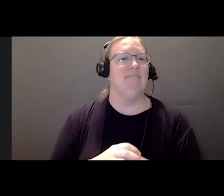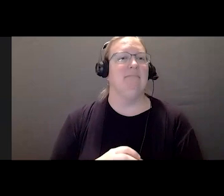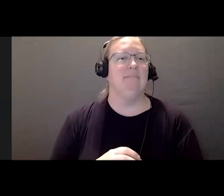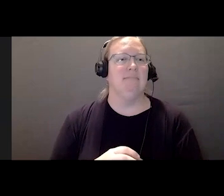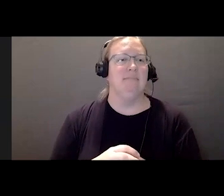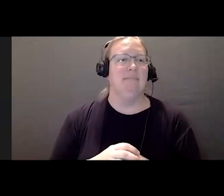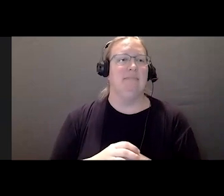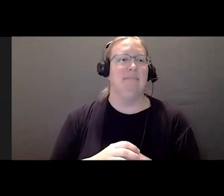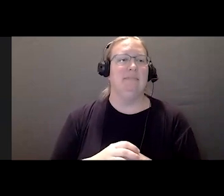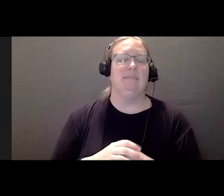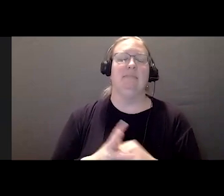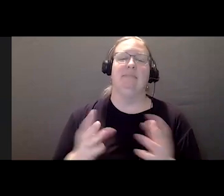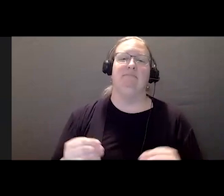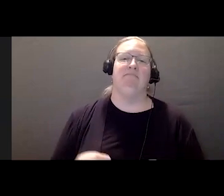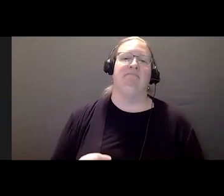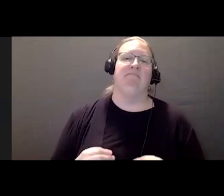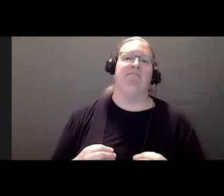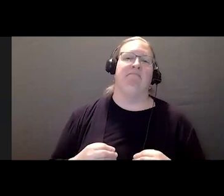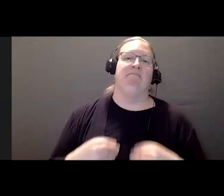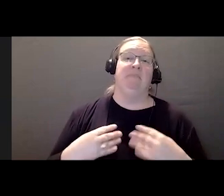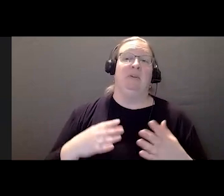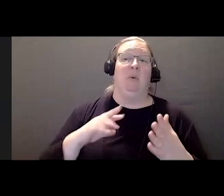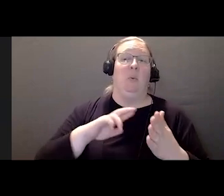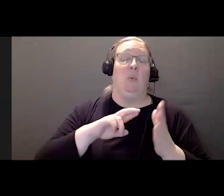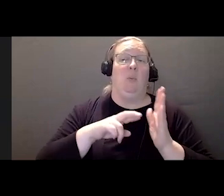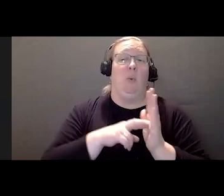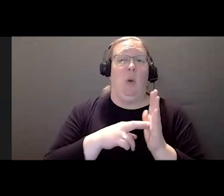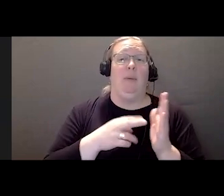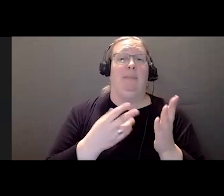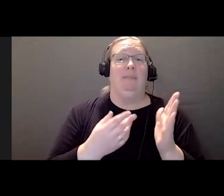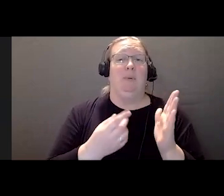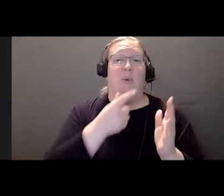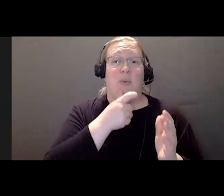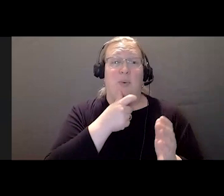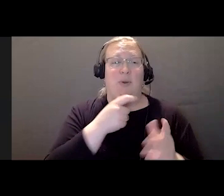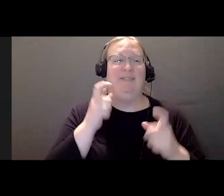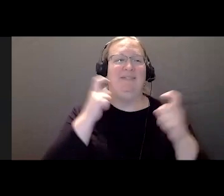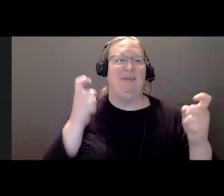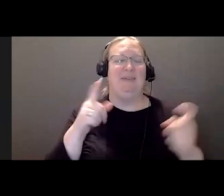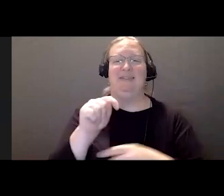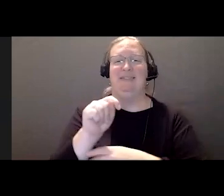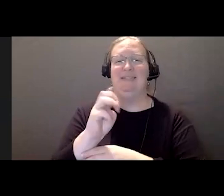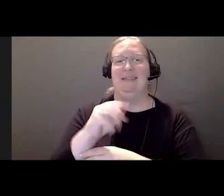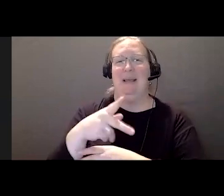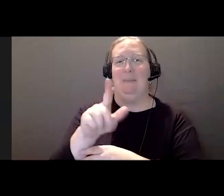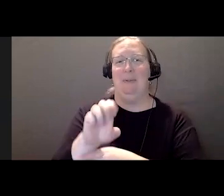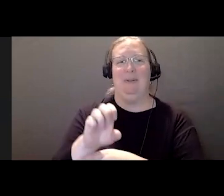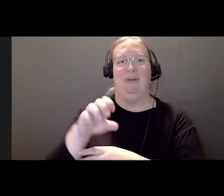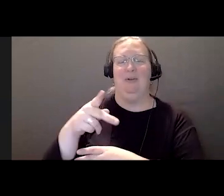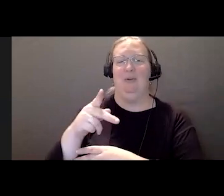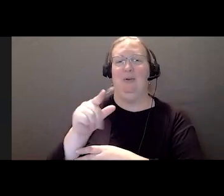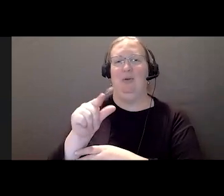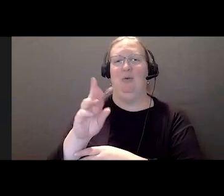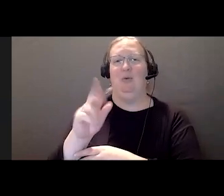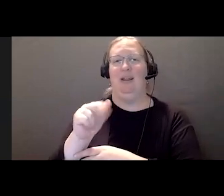I've been blessed with a wonderful role model in my life, including the famous Temple Grandin. What a